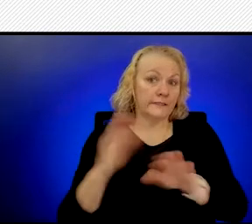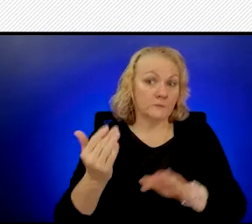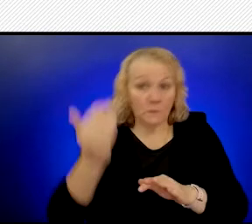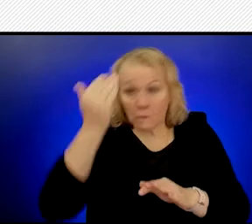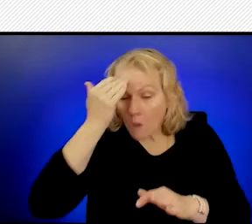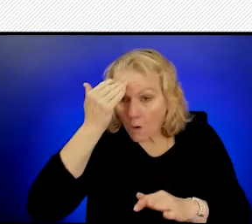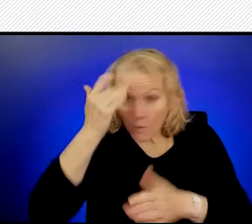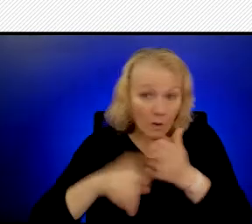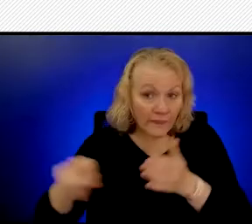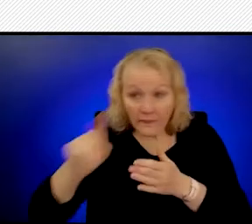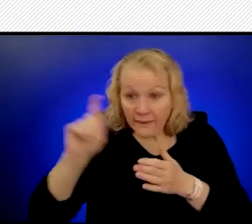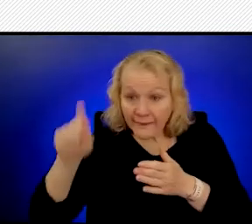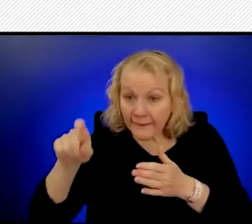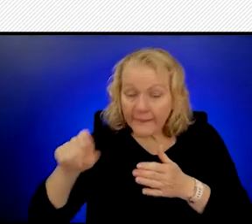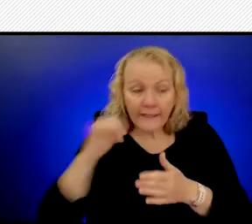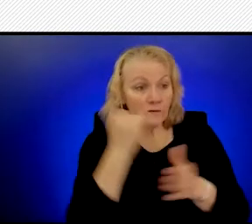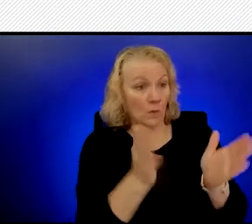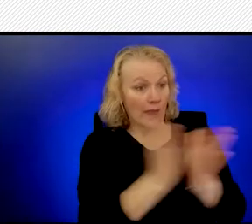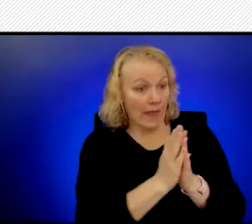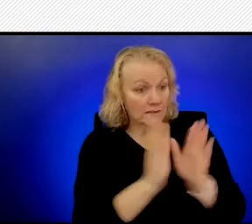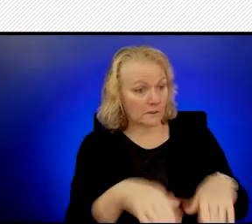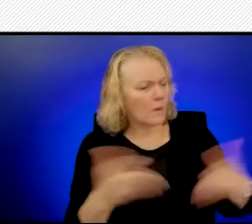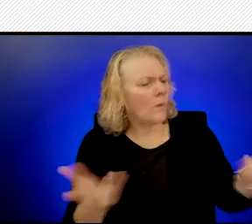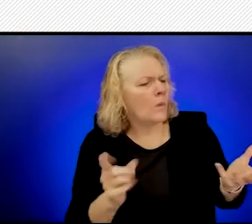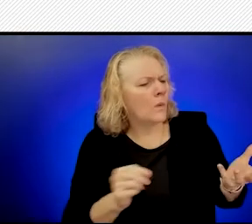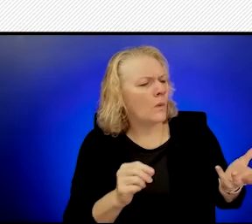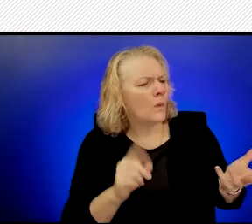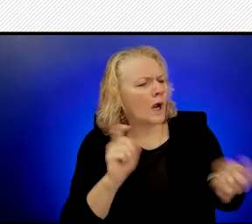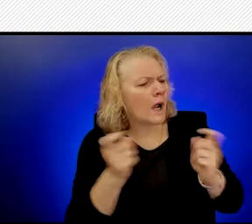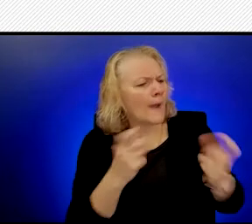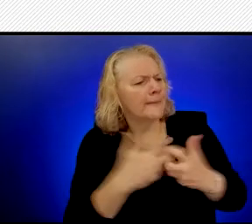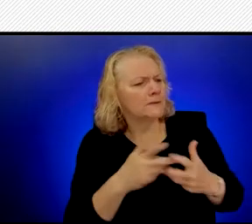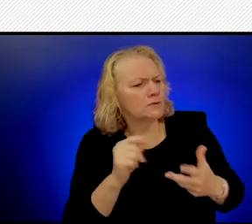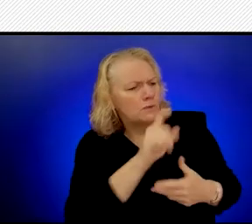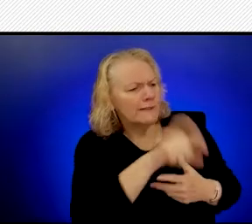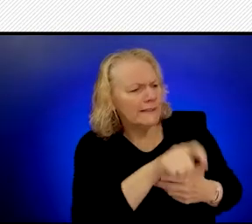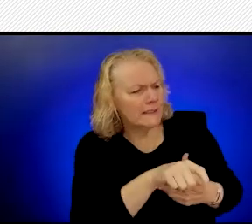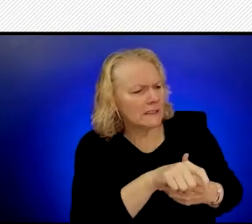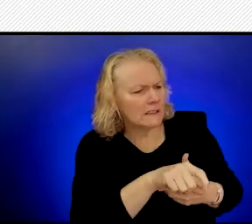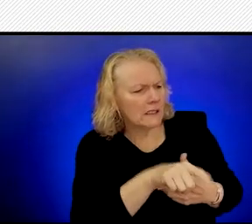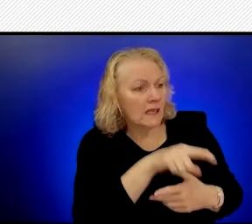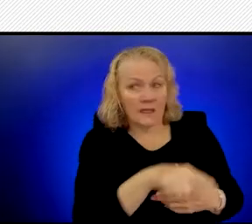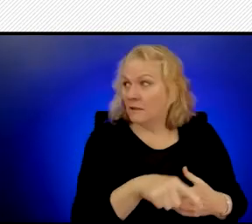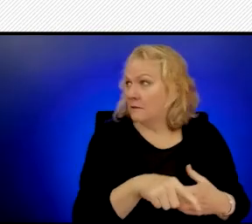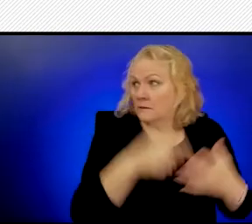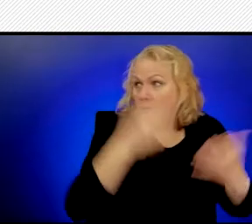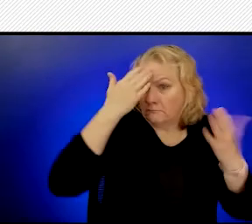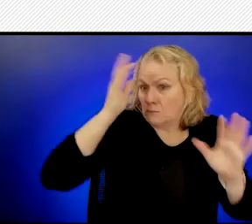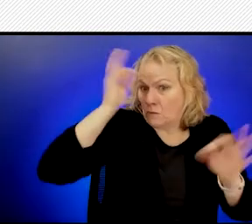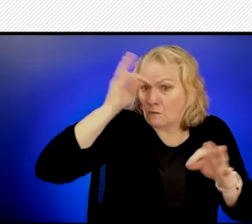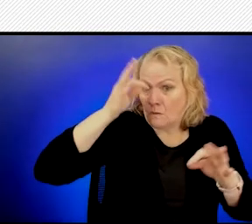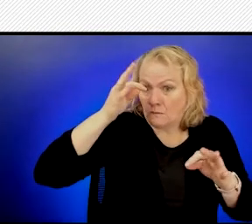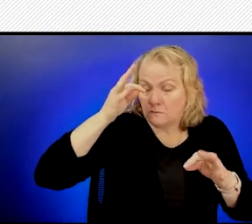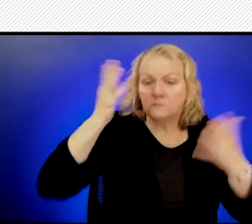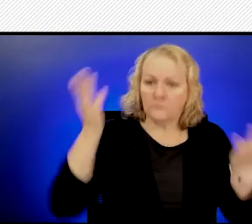they need, if you ask an individual, what accommodations do you need? The individual doesn't know. Well,